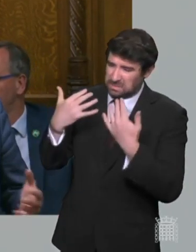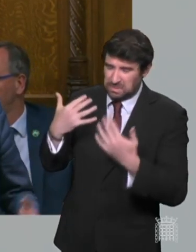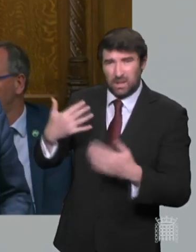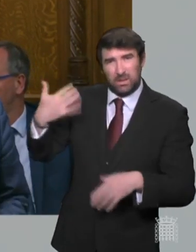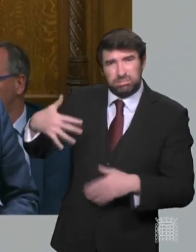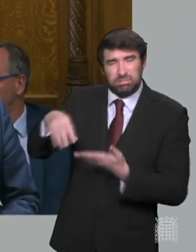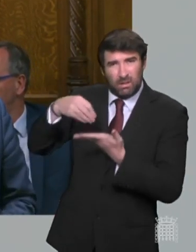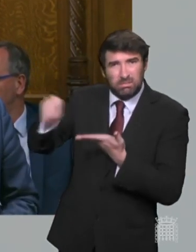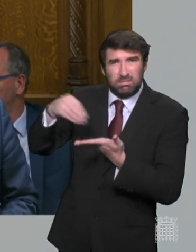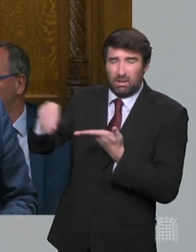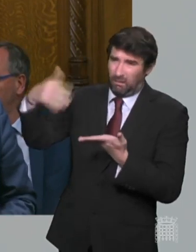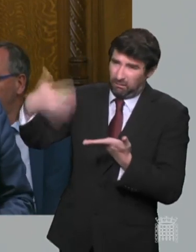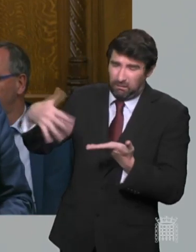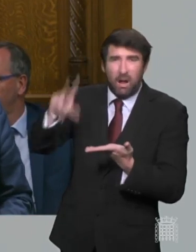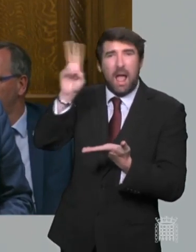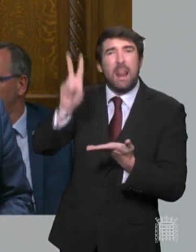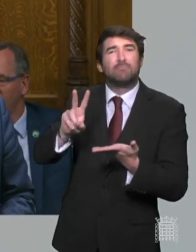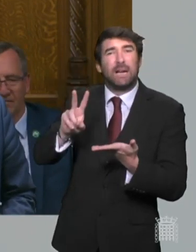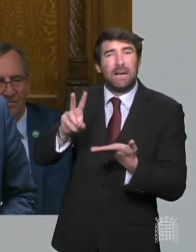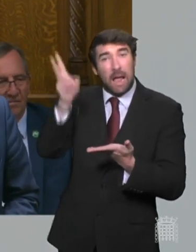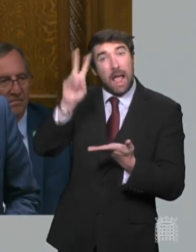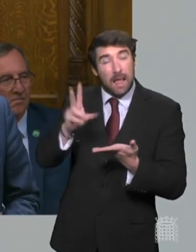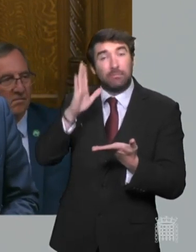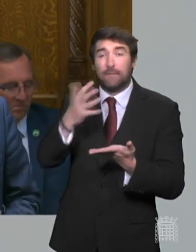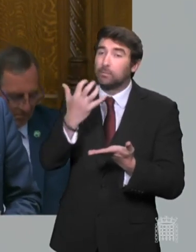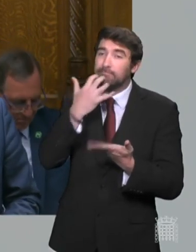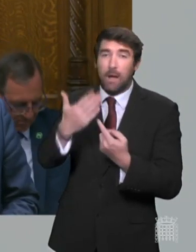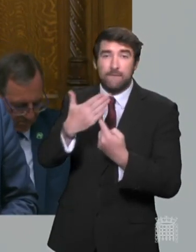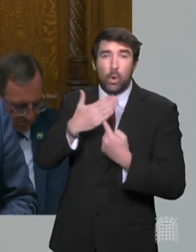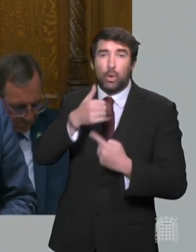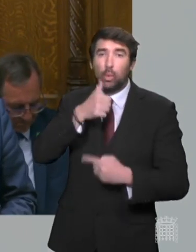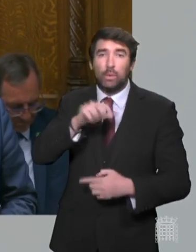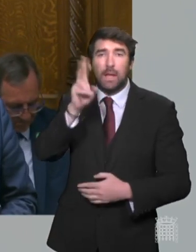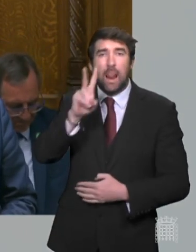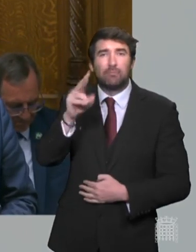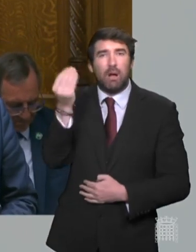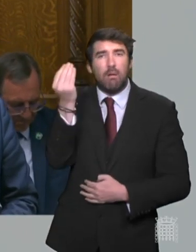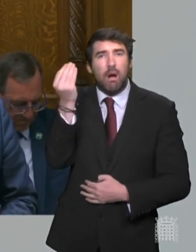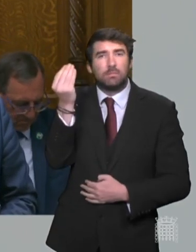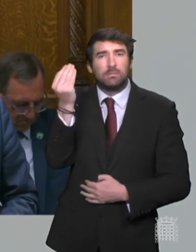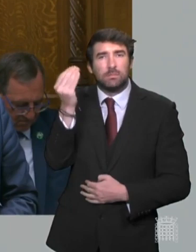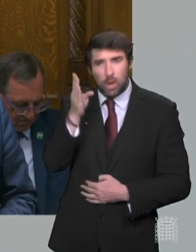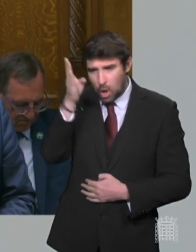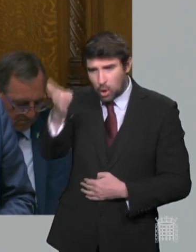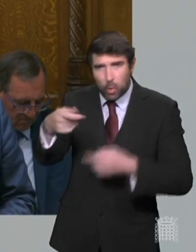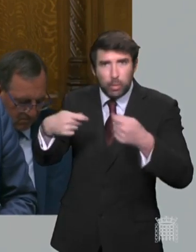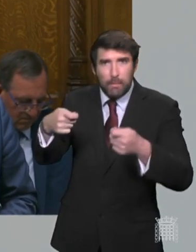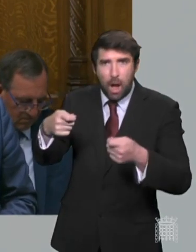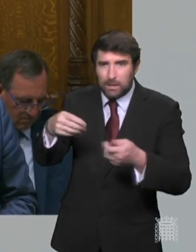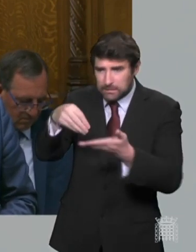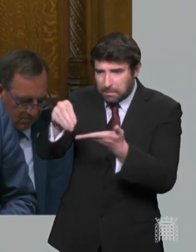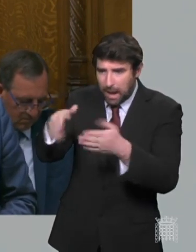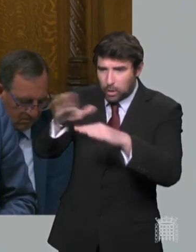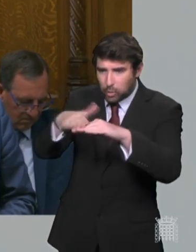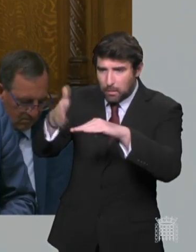the payments on the electric car that they didn't want either, while they watch the growing economies of the world going hell for leather